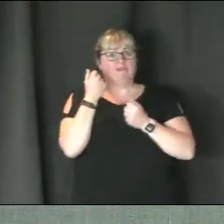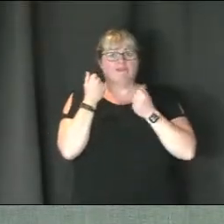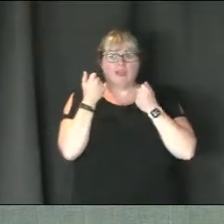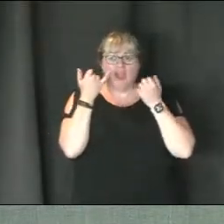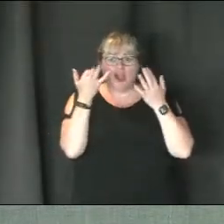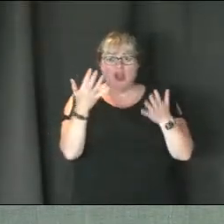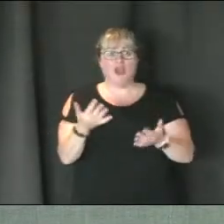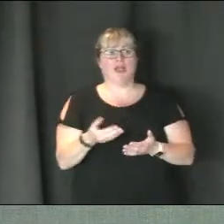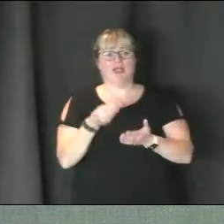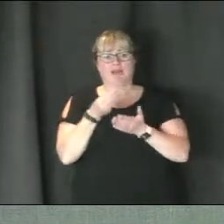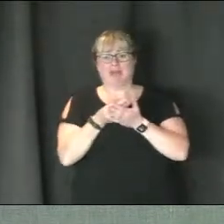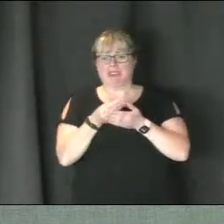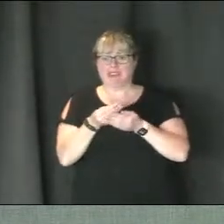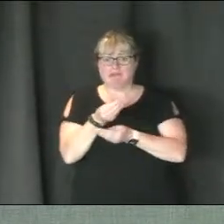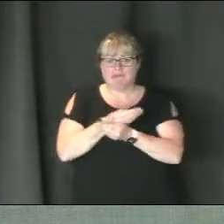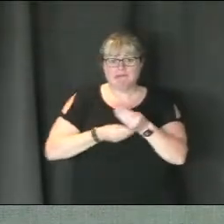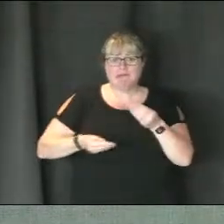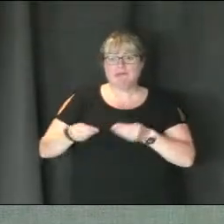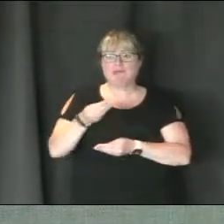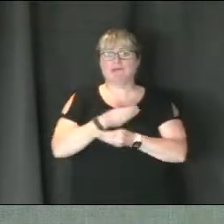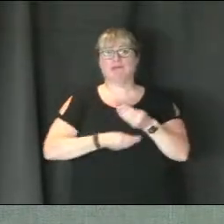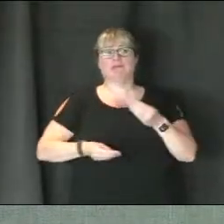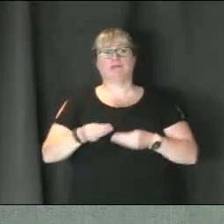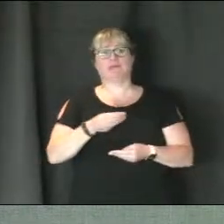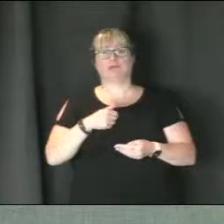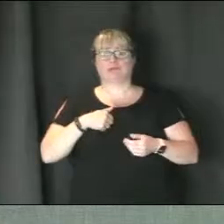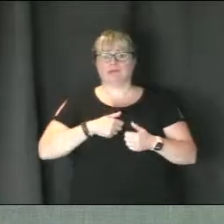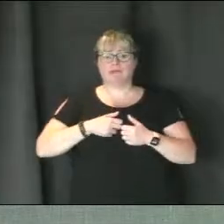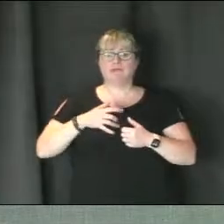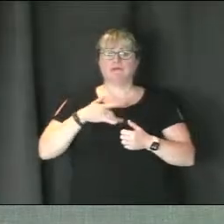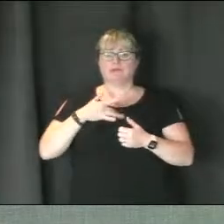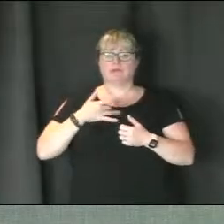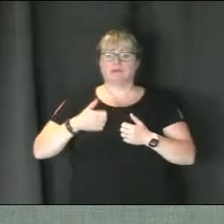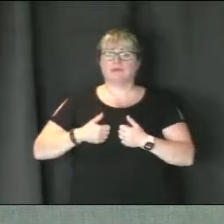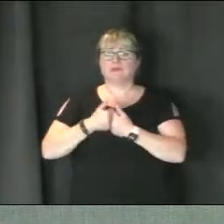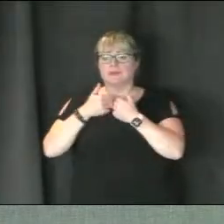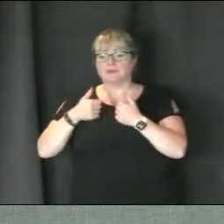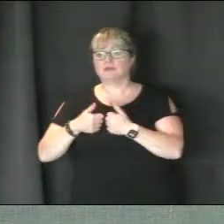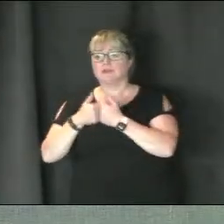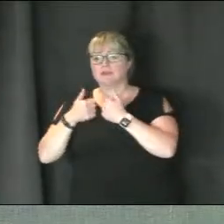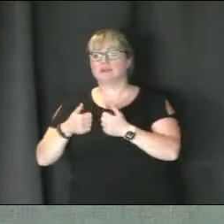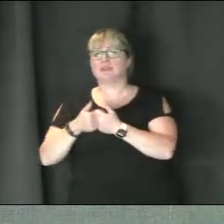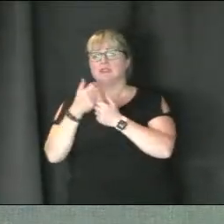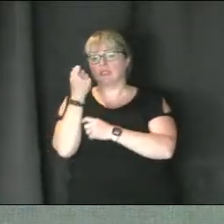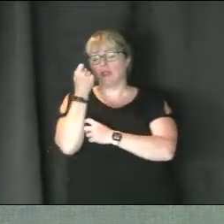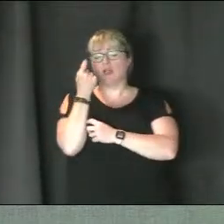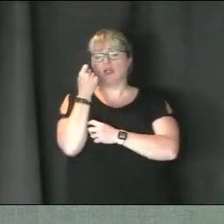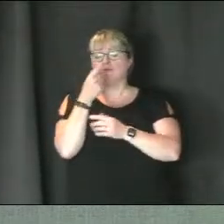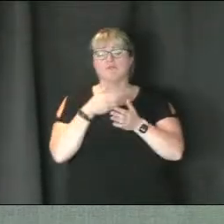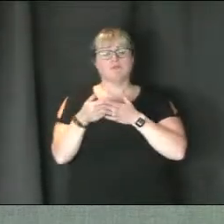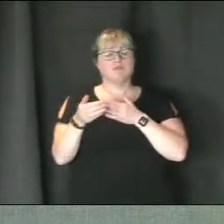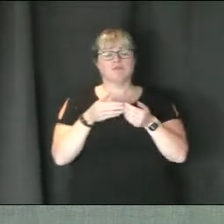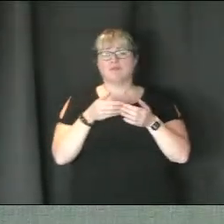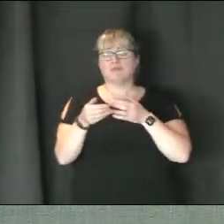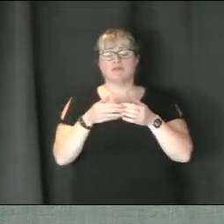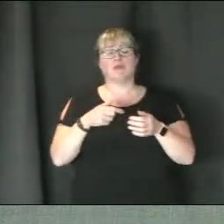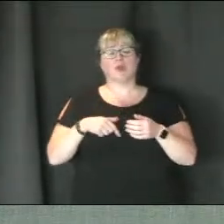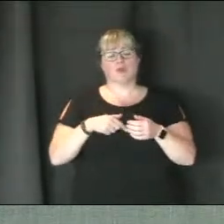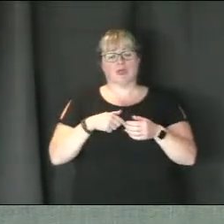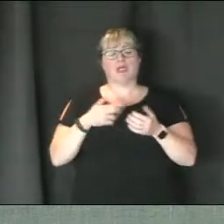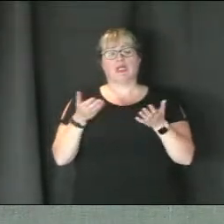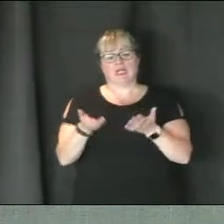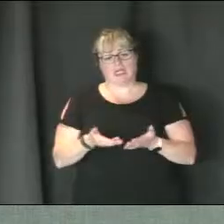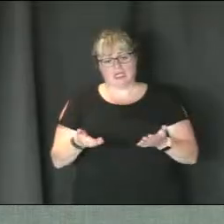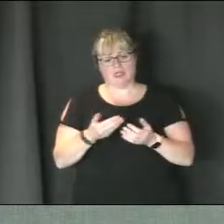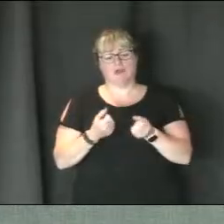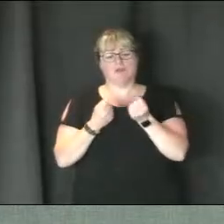some economic uncertainty, we faced all kinds of challenges. But probably no matter what happens, we're always there for each other. And I